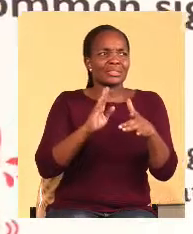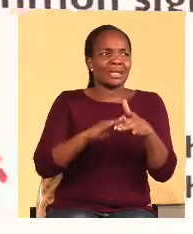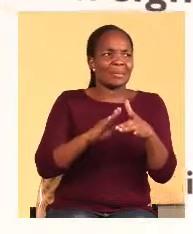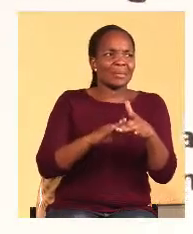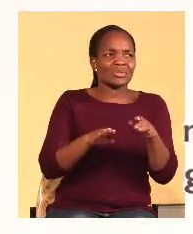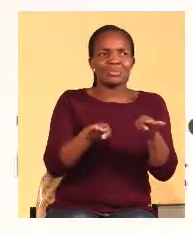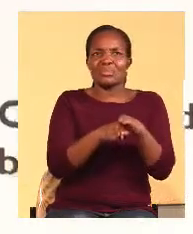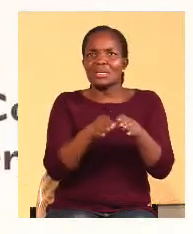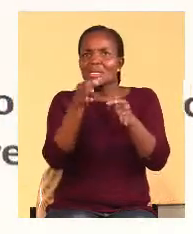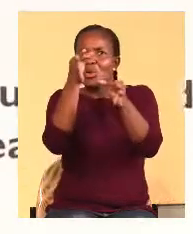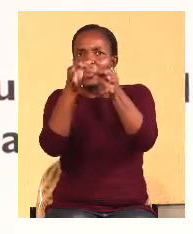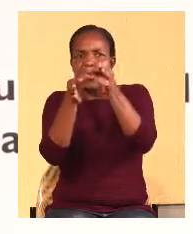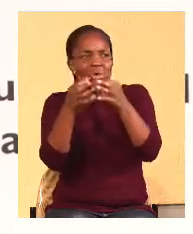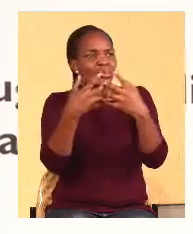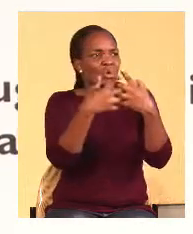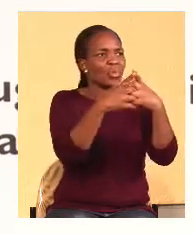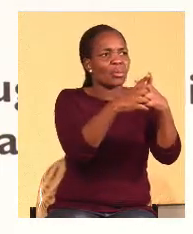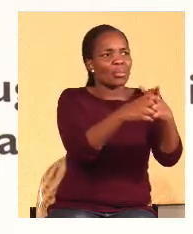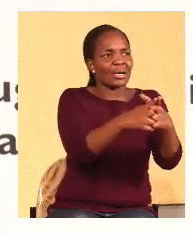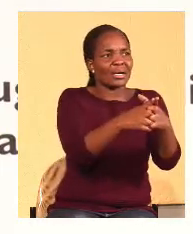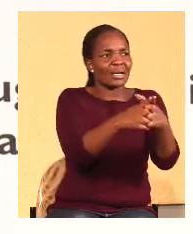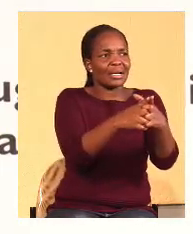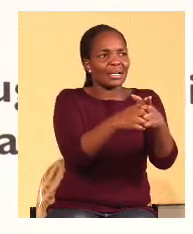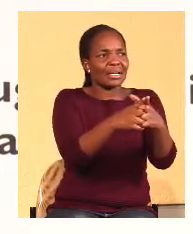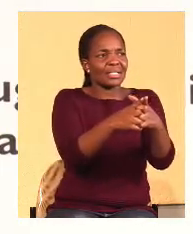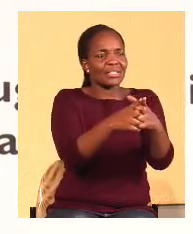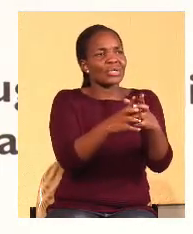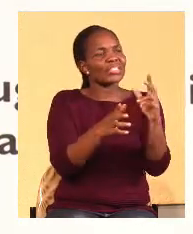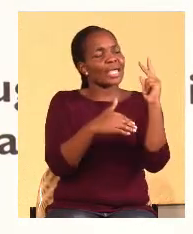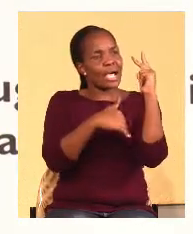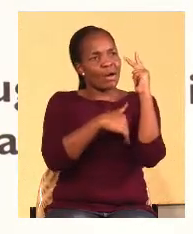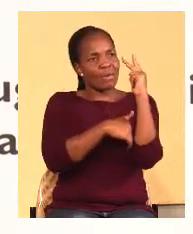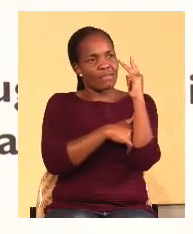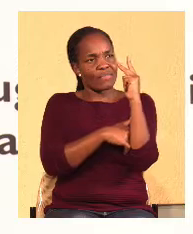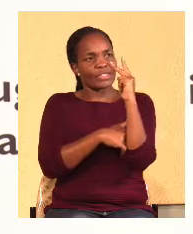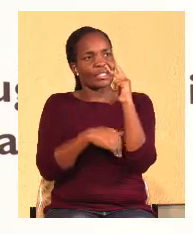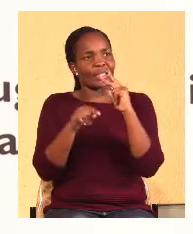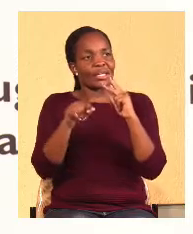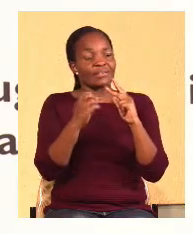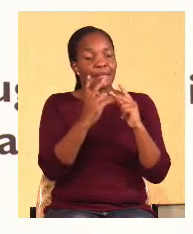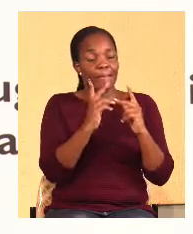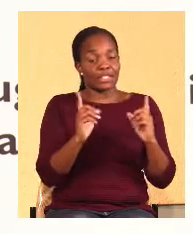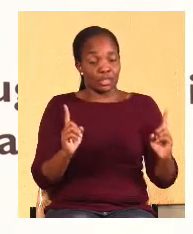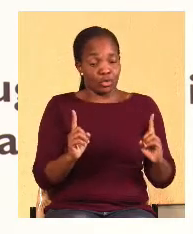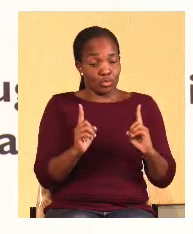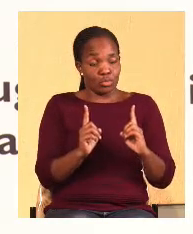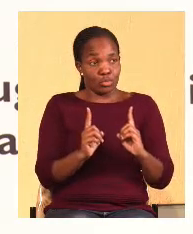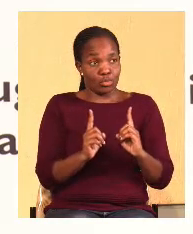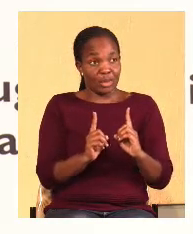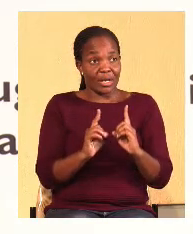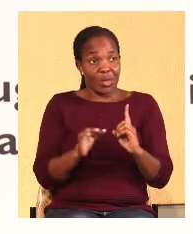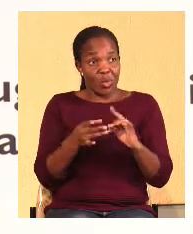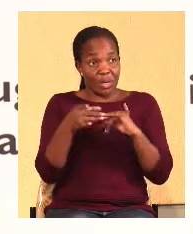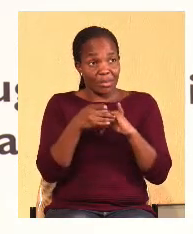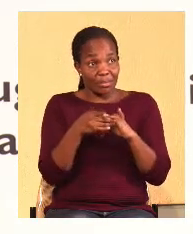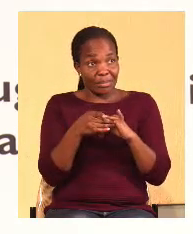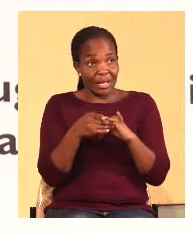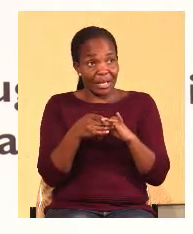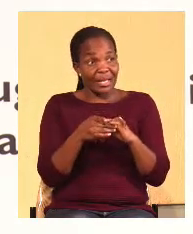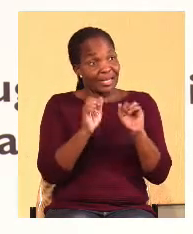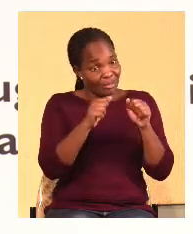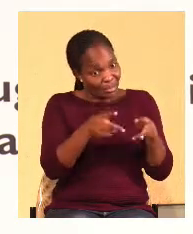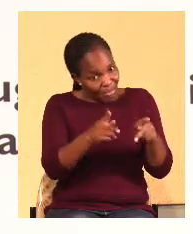at the courts or at the church. It's about the marriage officer. So if the person that wants to marry you is registered as such and is qualified to do